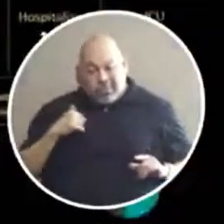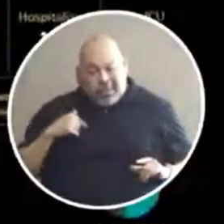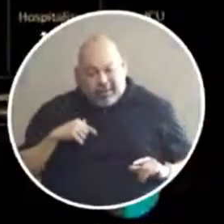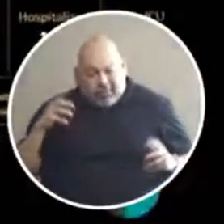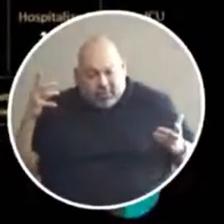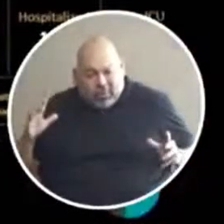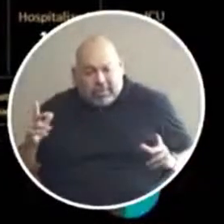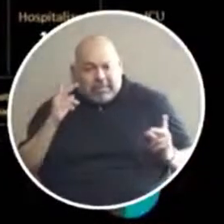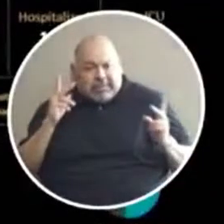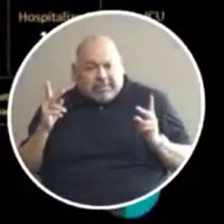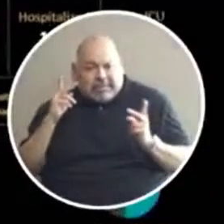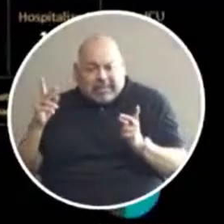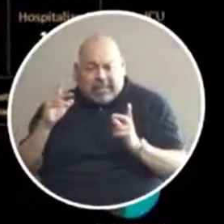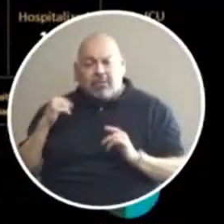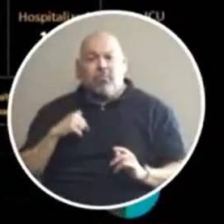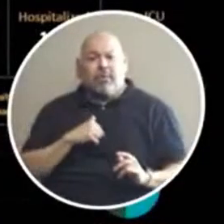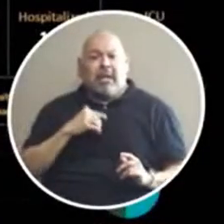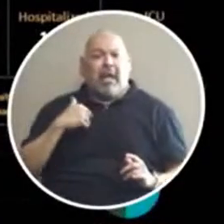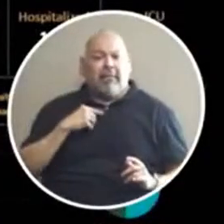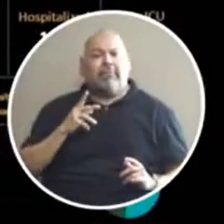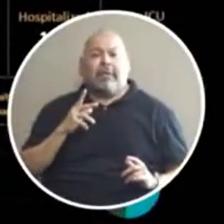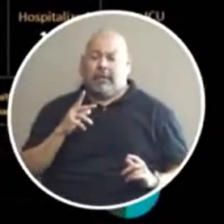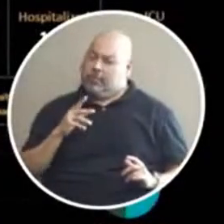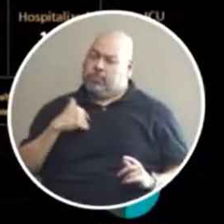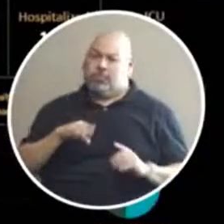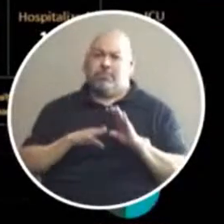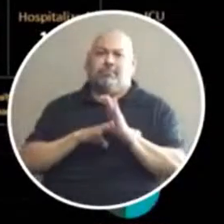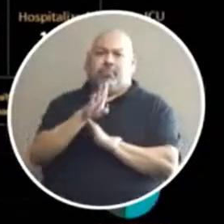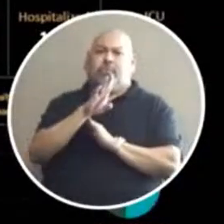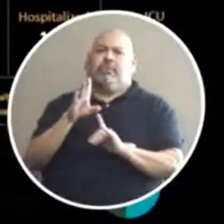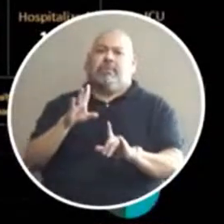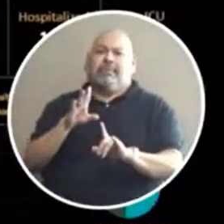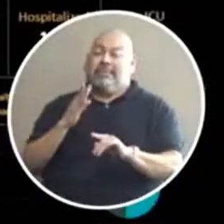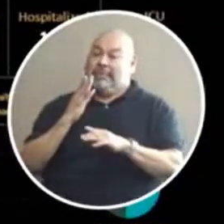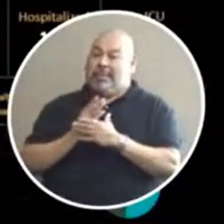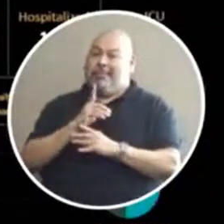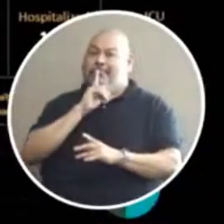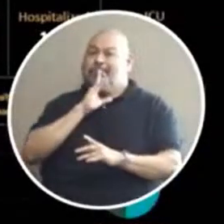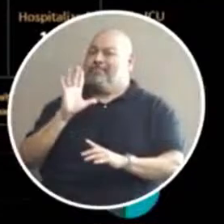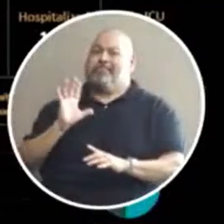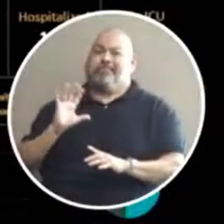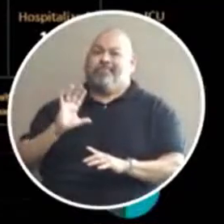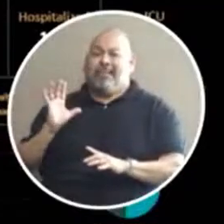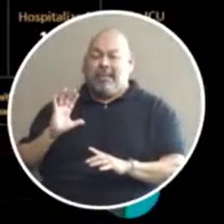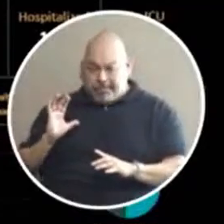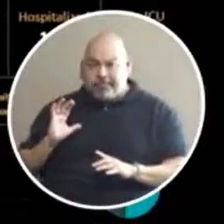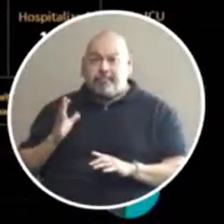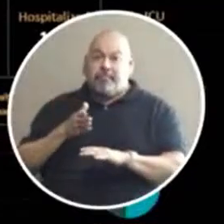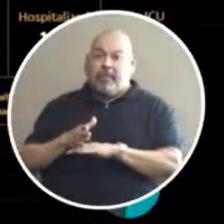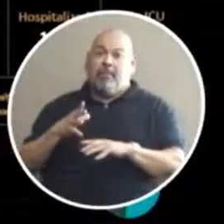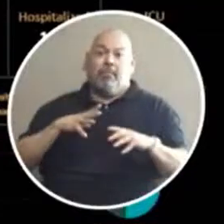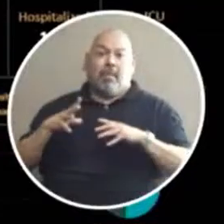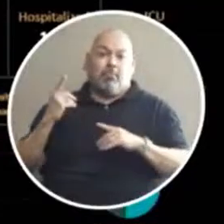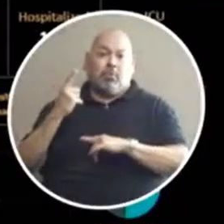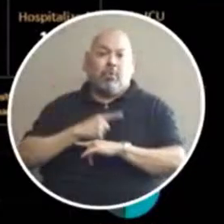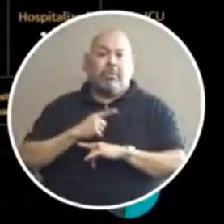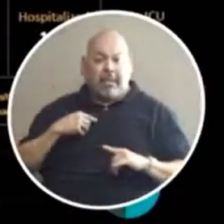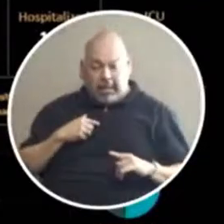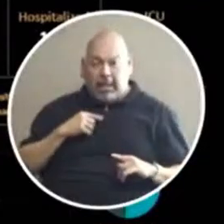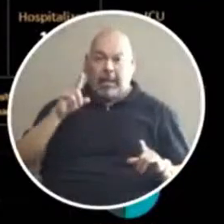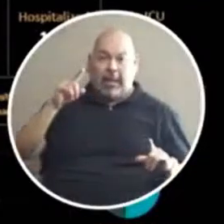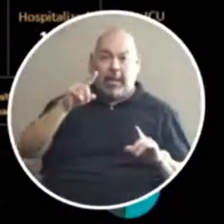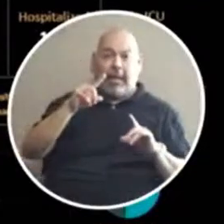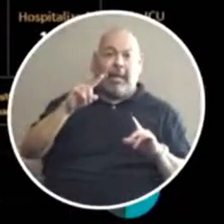have already seen, we have a very sharp increase that hasn't stopped. That started approximately 10 days after Labor Day. And as Mayor